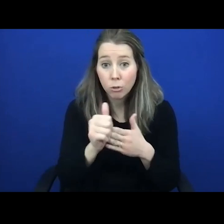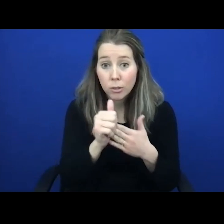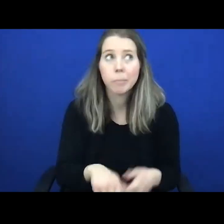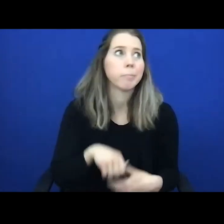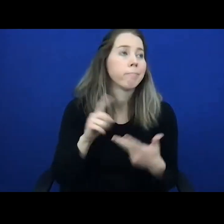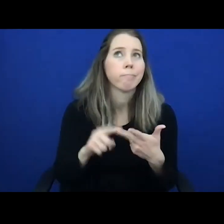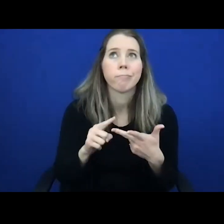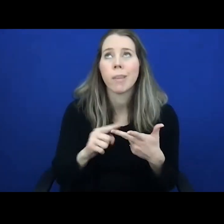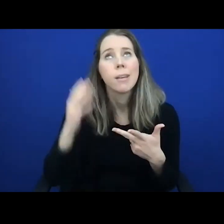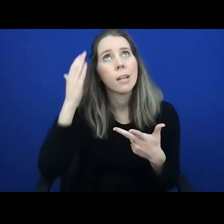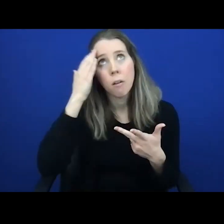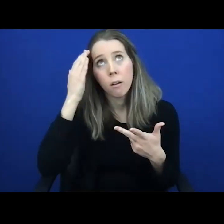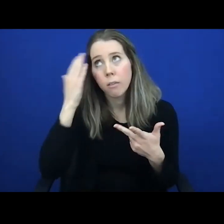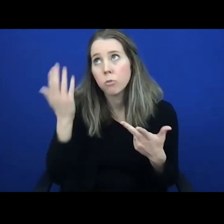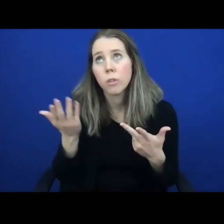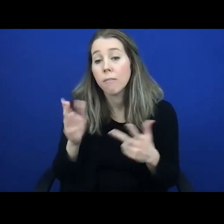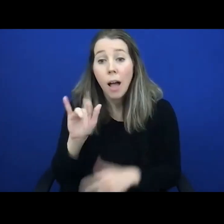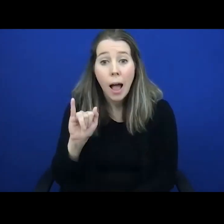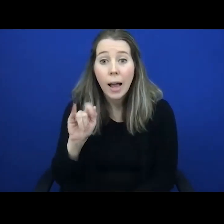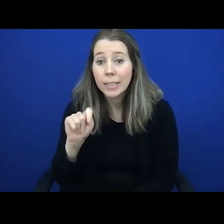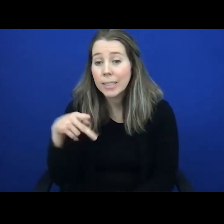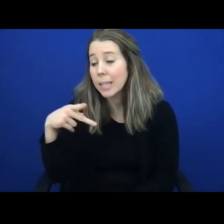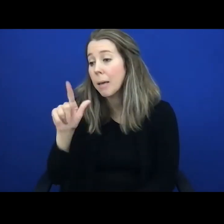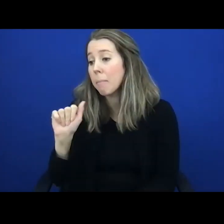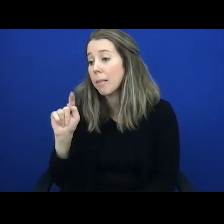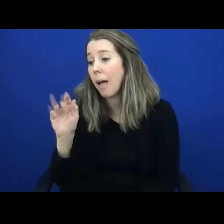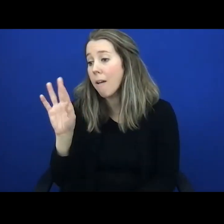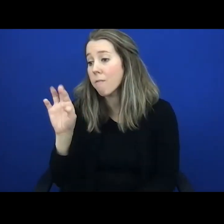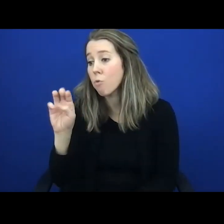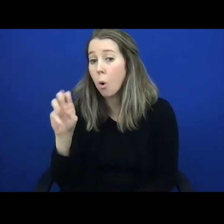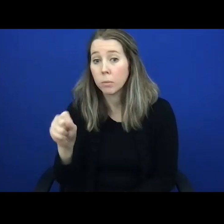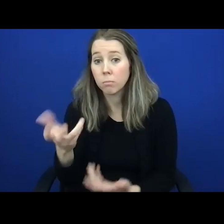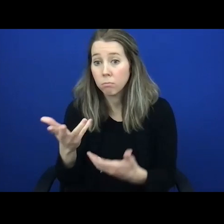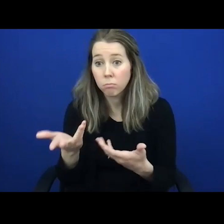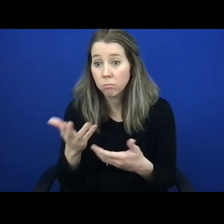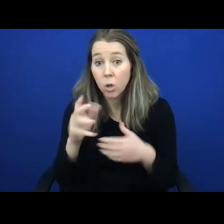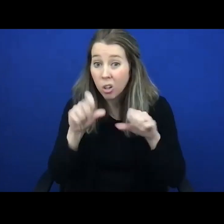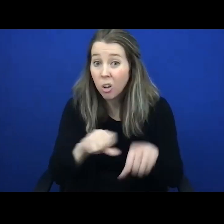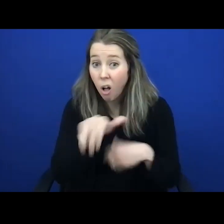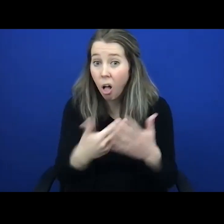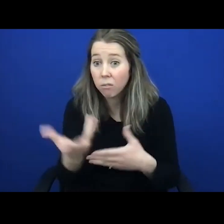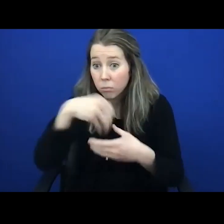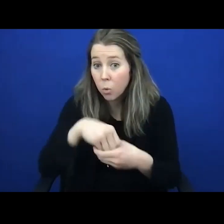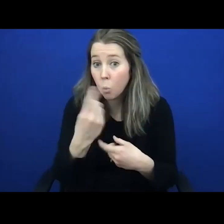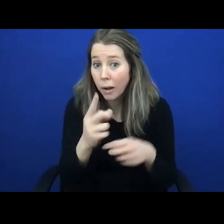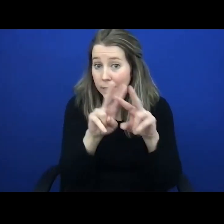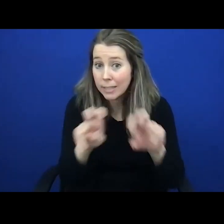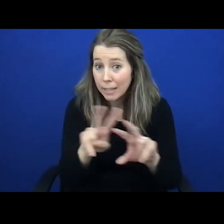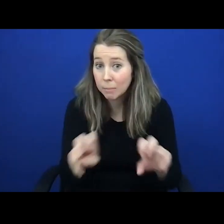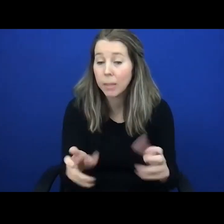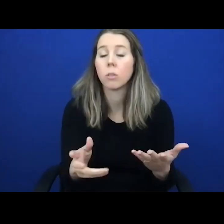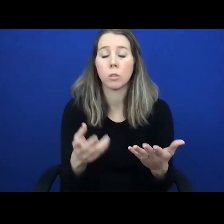of IT platforms, right? Could all be embedded in one assessment. So by using these